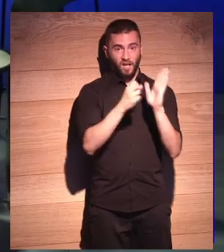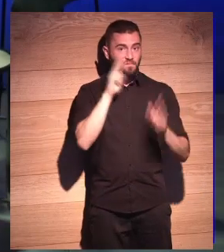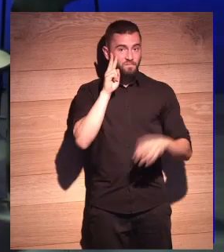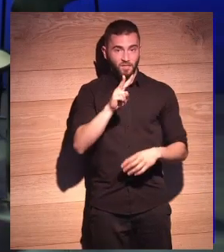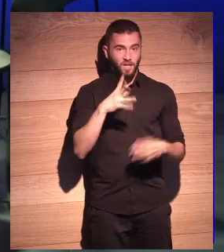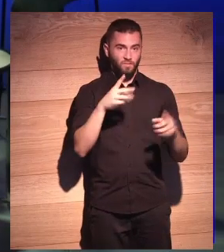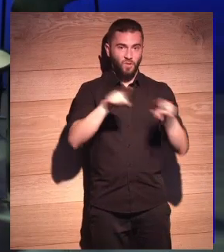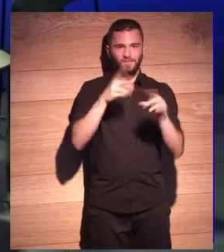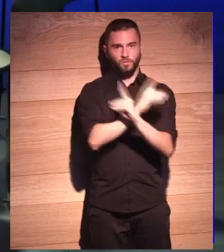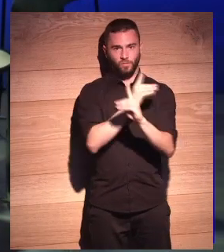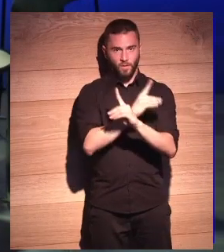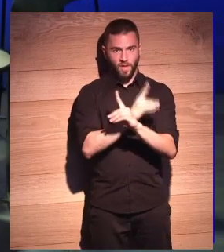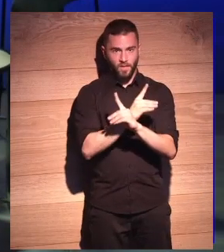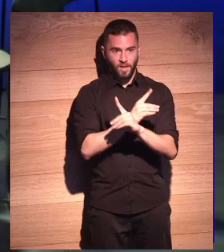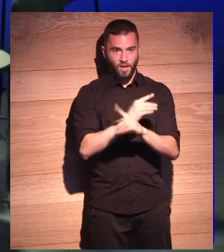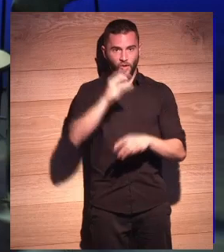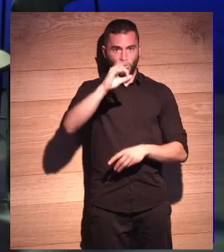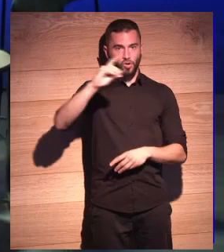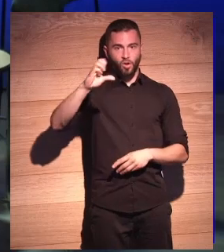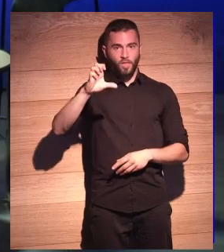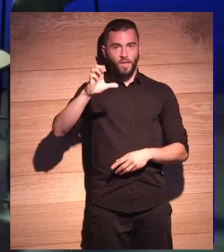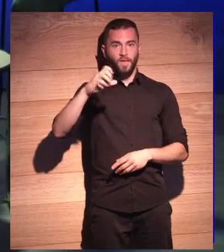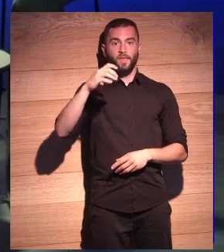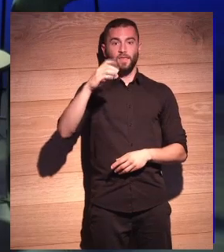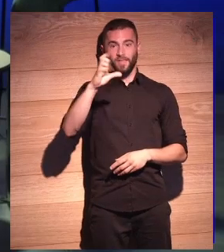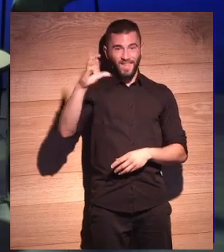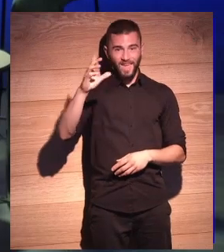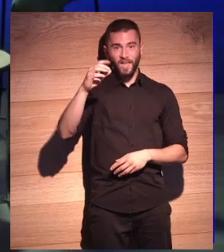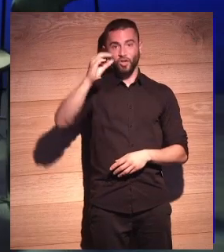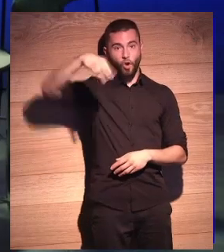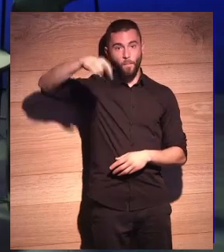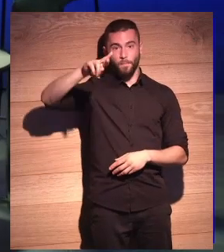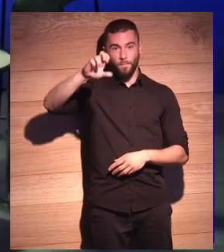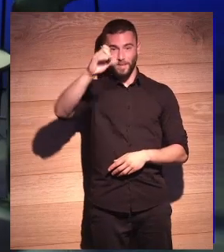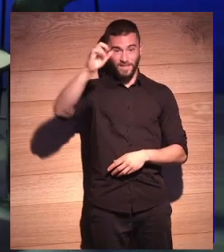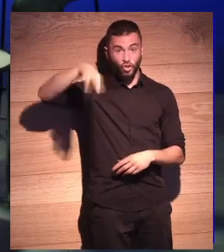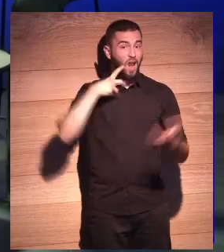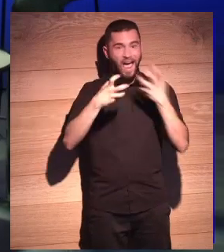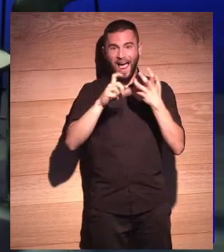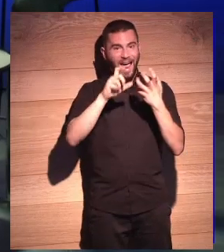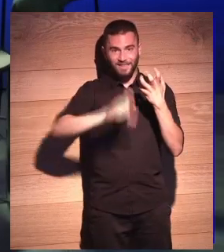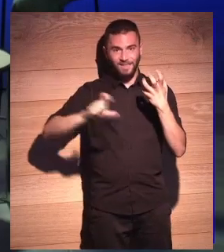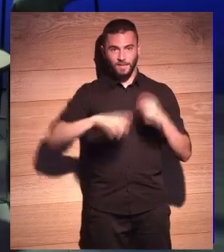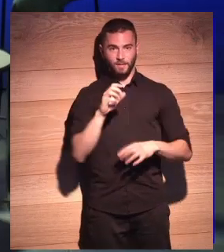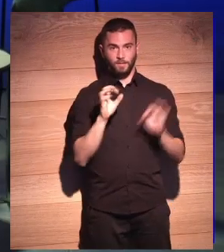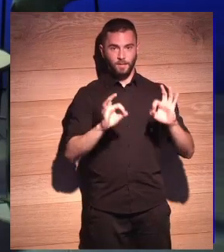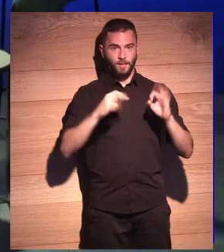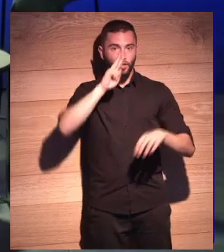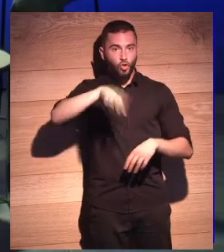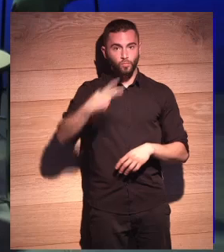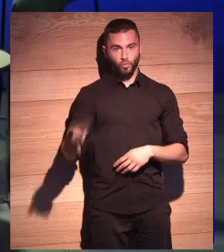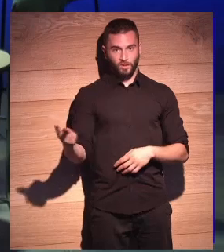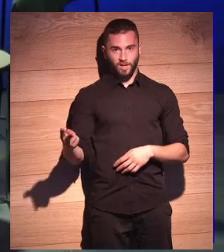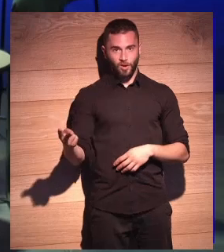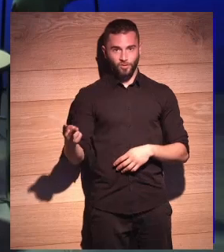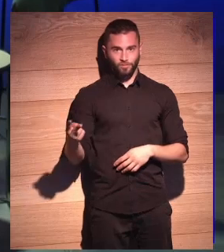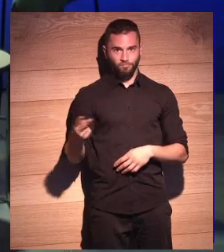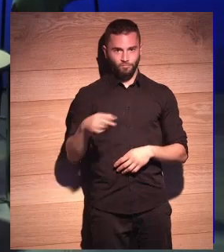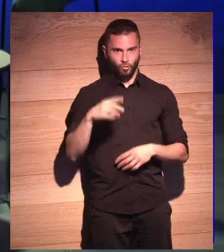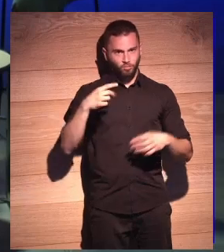a pathetic resolution of a DVD on a compression code that they did not what it was. That's from artists. Regarding museums, the big